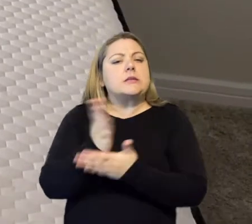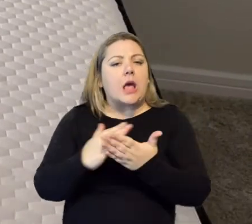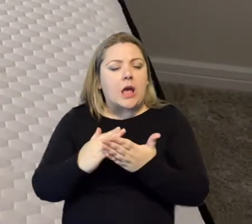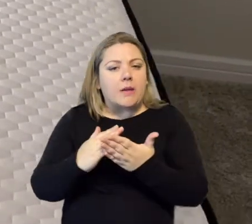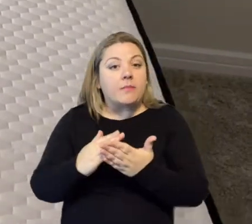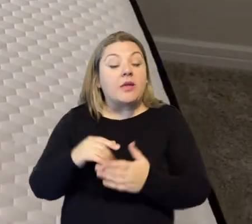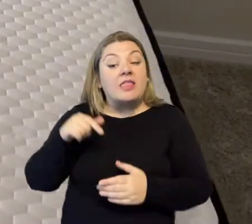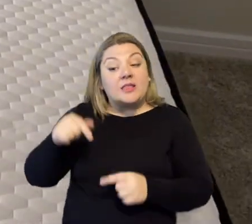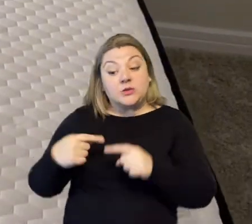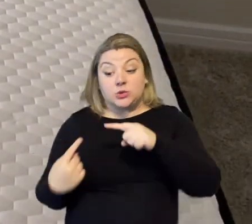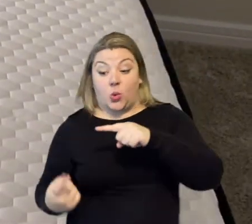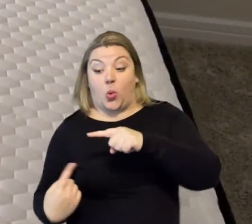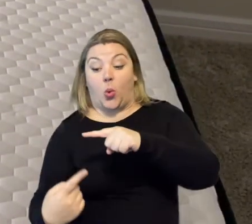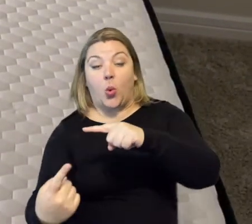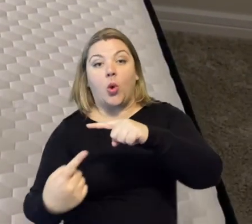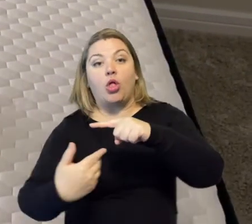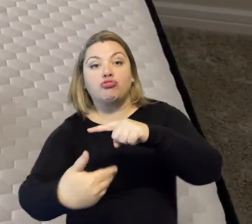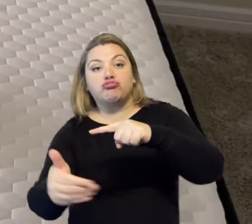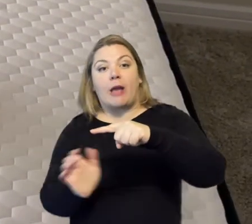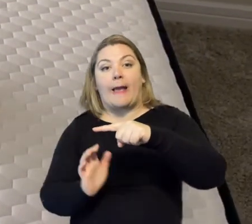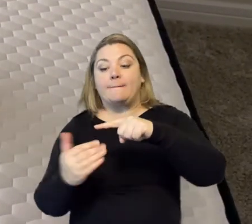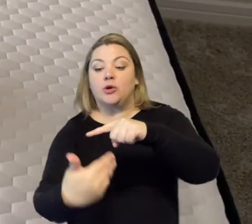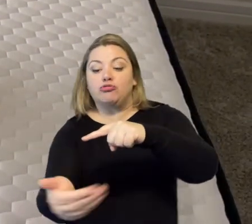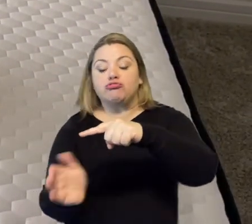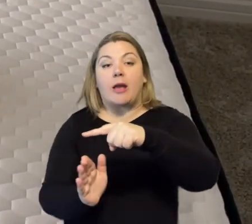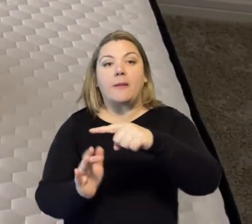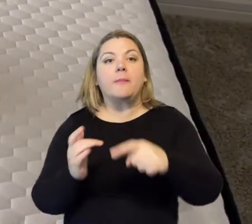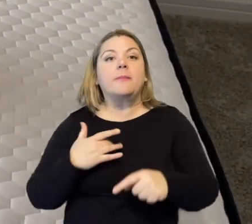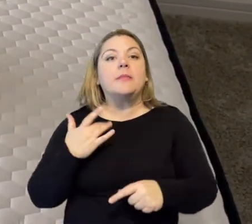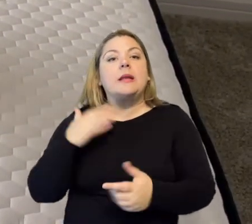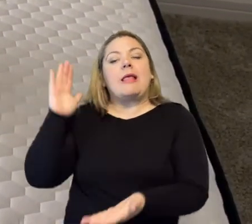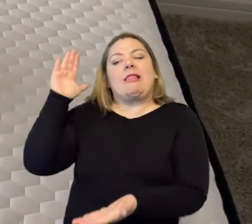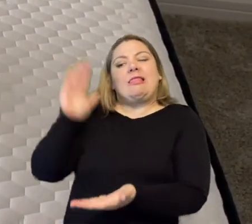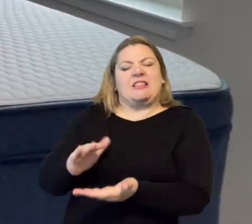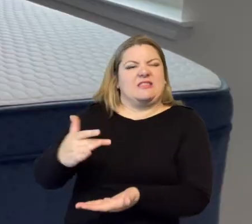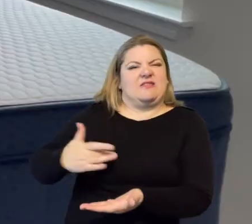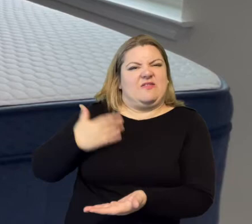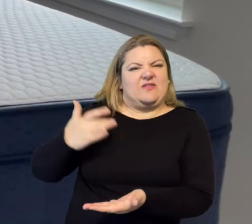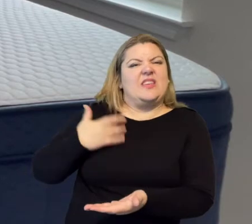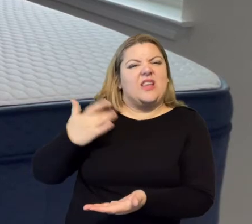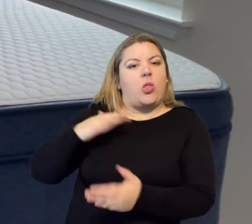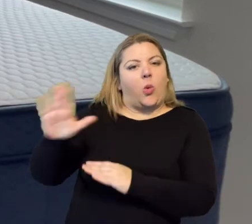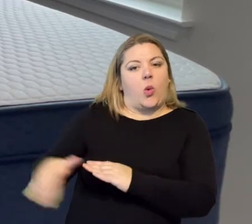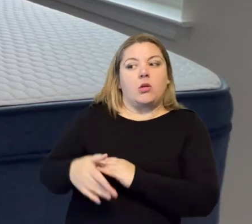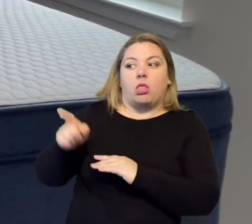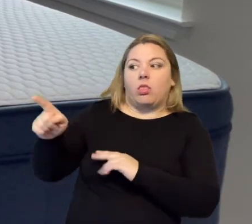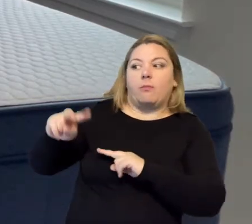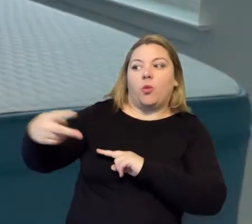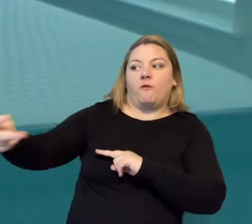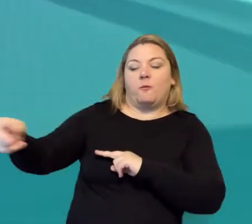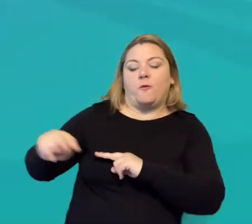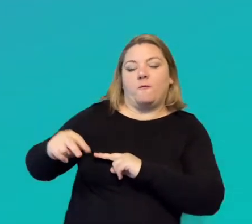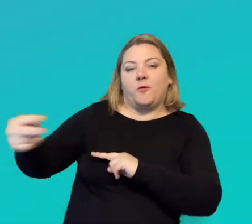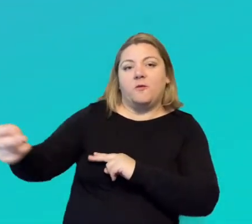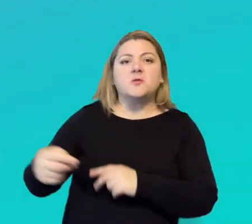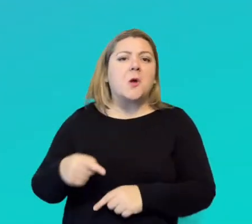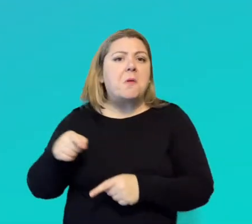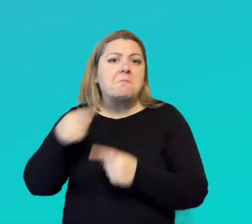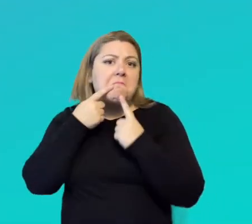so this really helps dampen the motion transfer. So all in all, the motion transfer did pretty